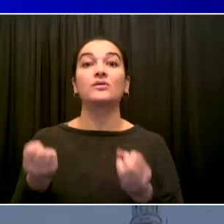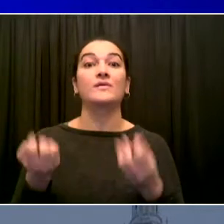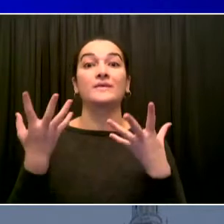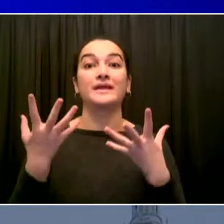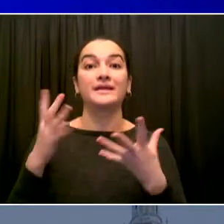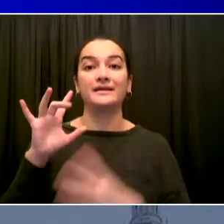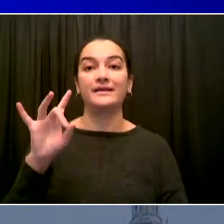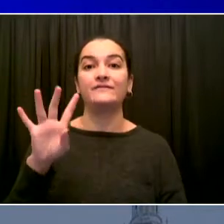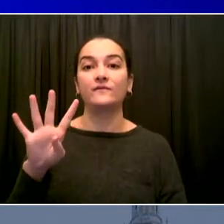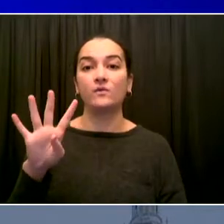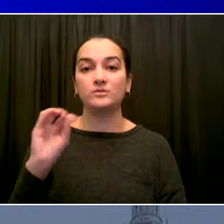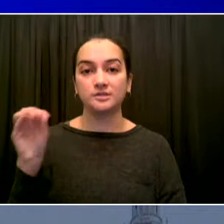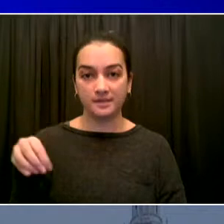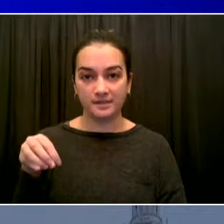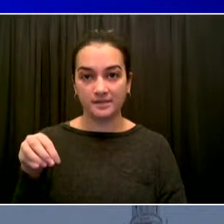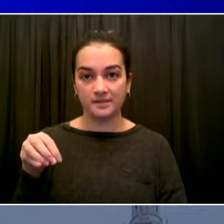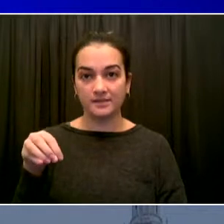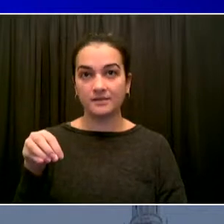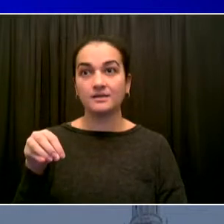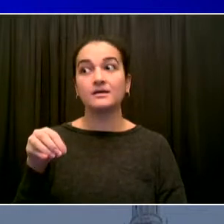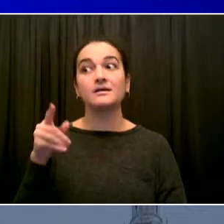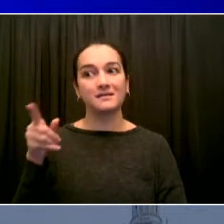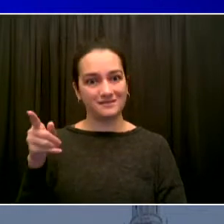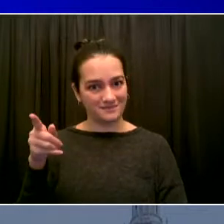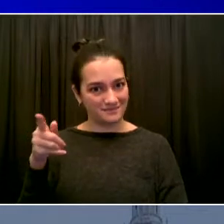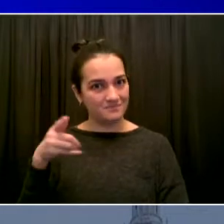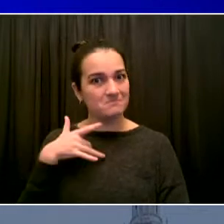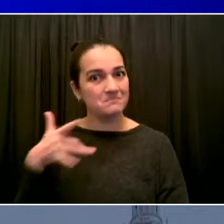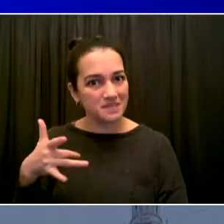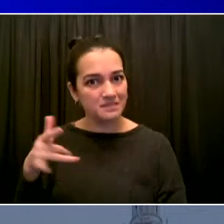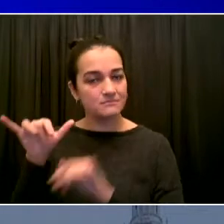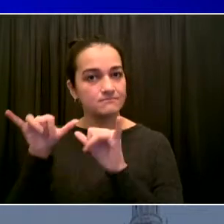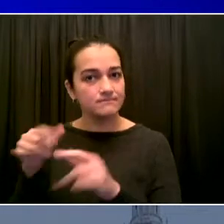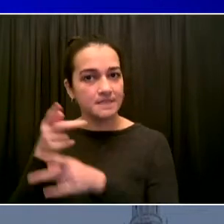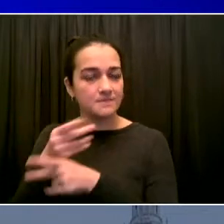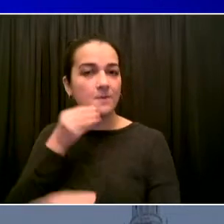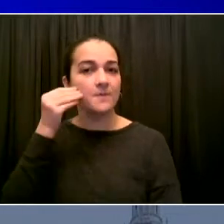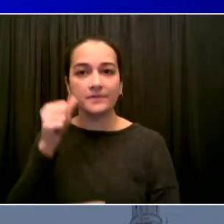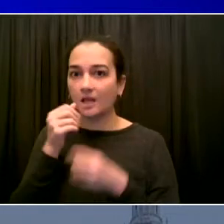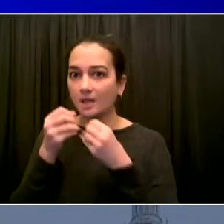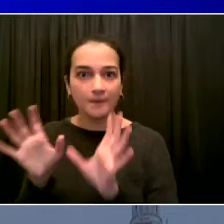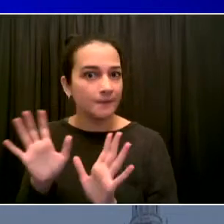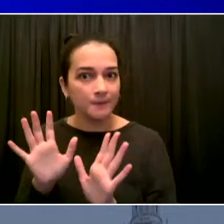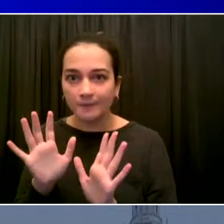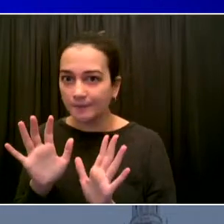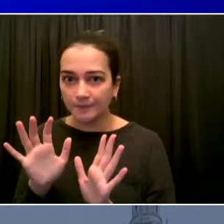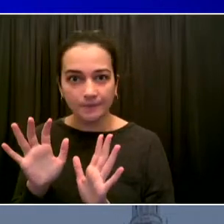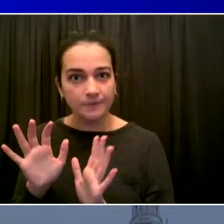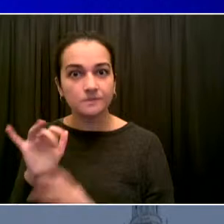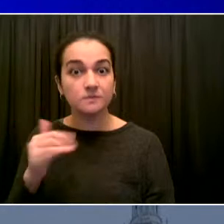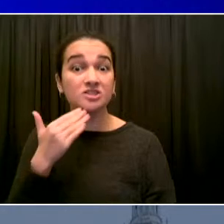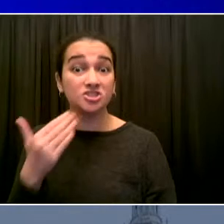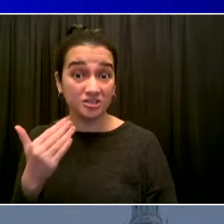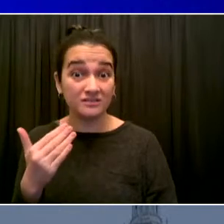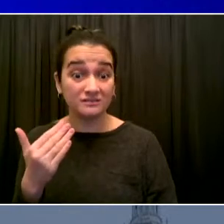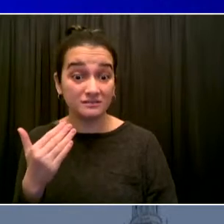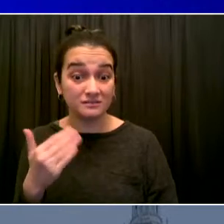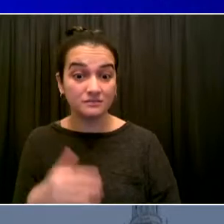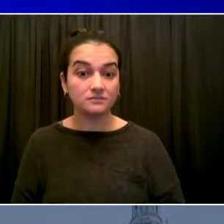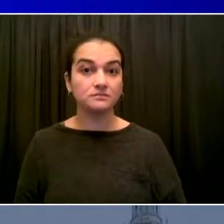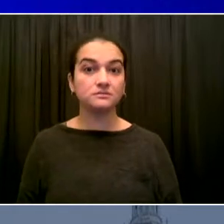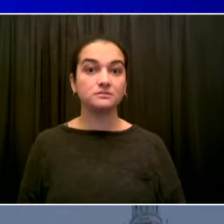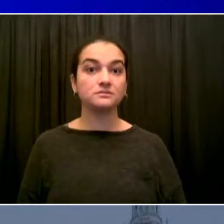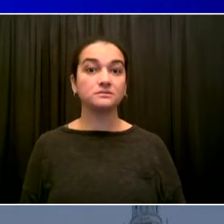their homes, 84% of the time. That meant so many families that had the safety and security of knowing they could go home at